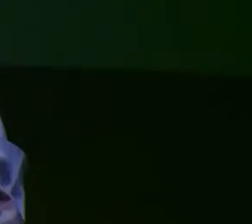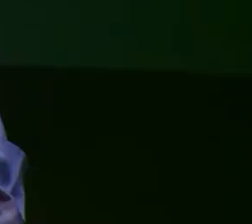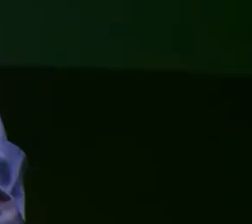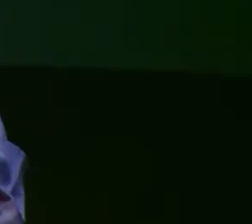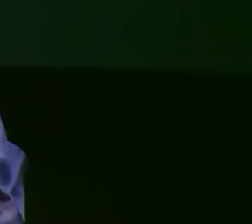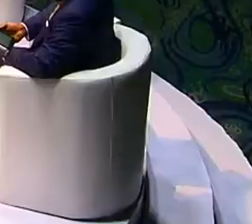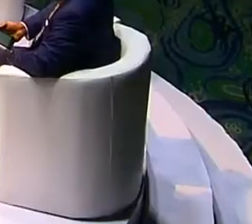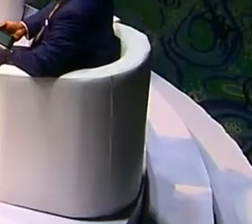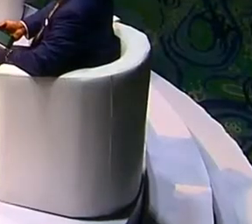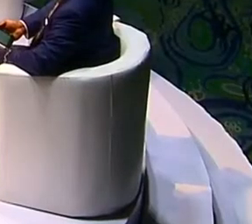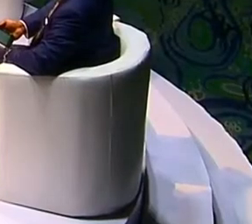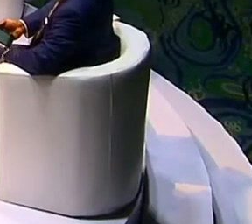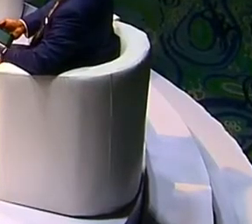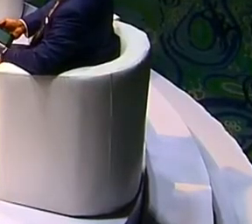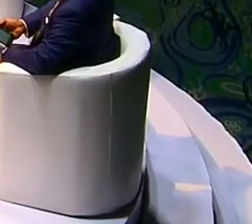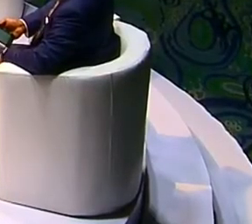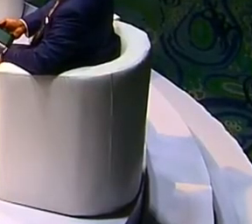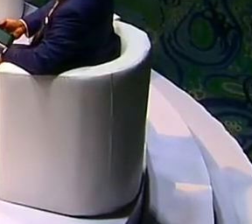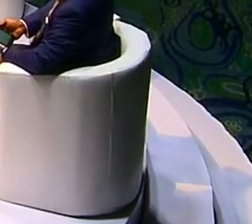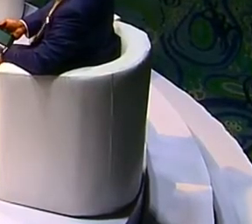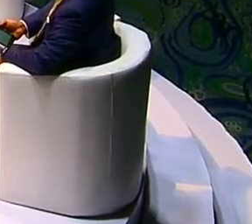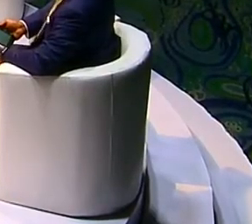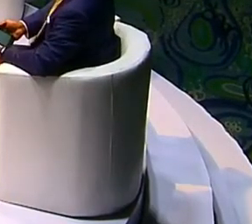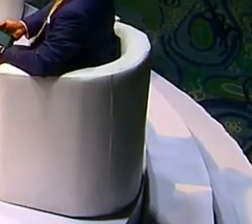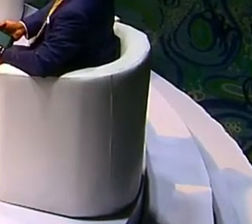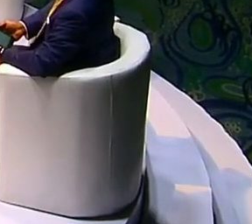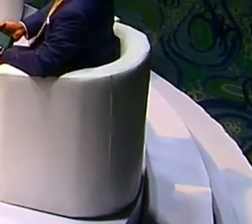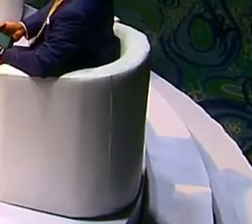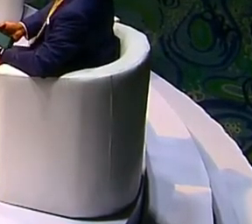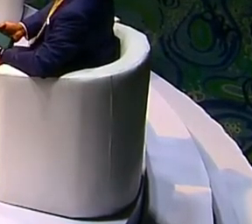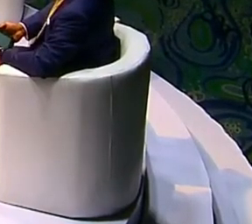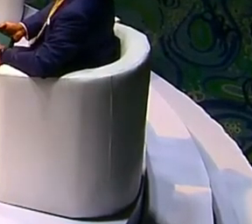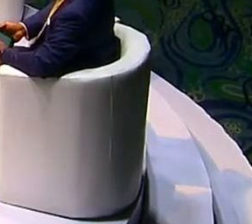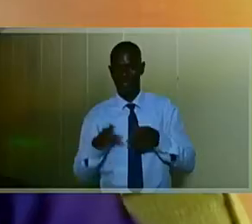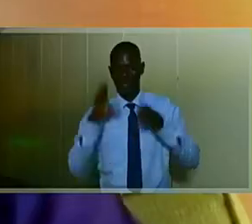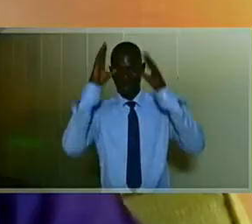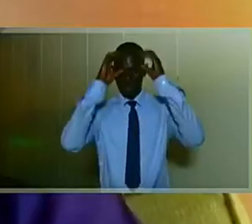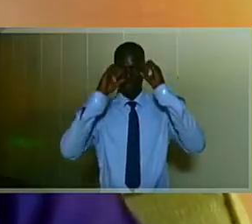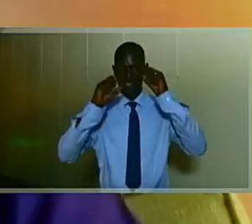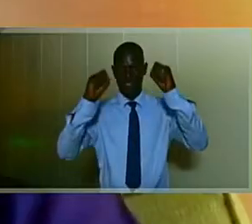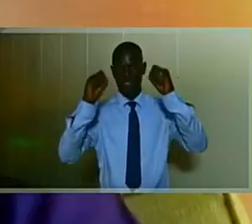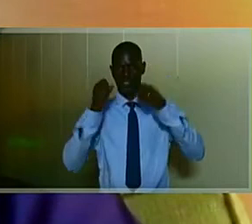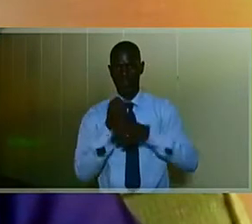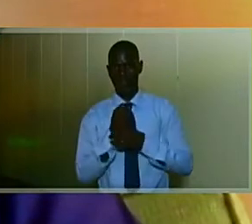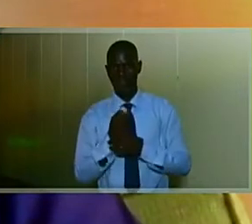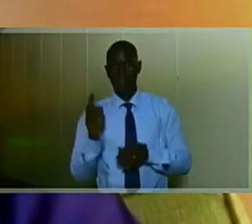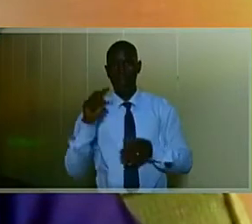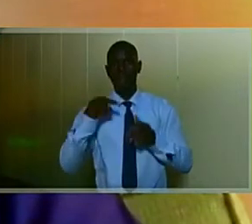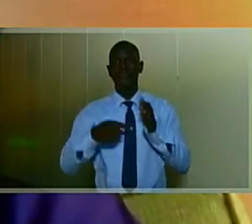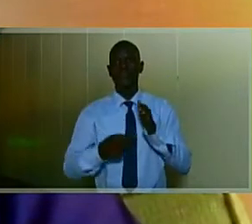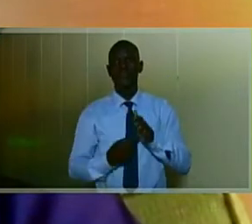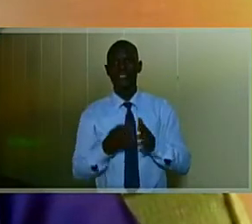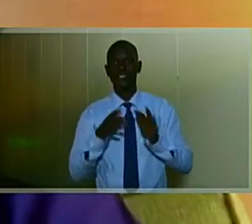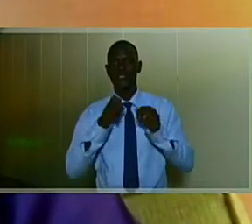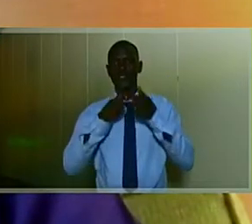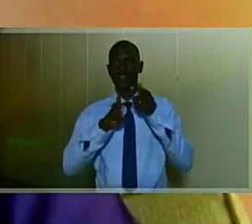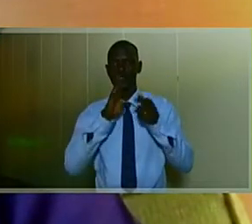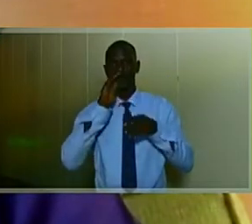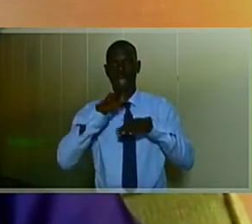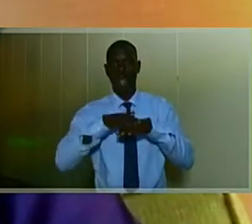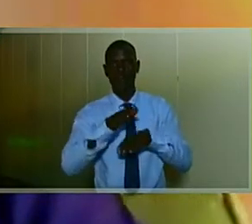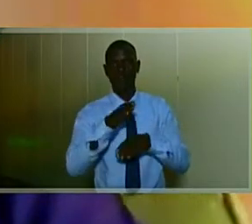bill could be represented to the president. And of course, This will be after